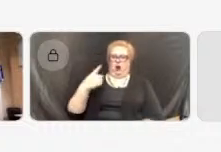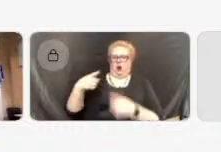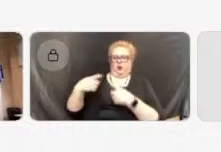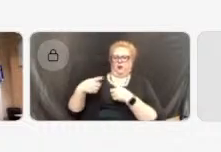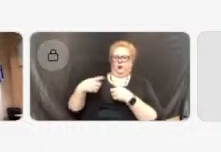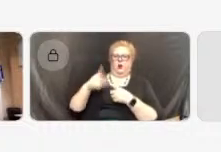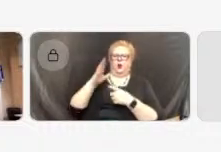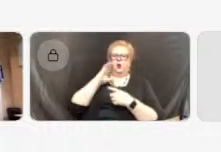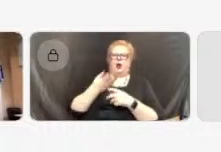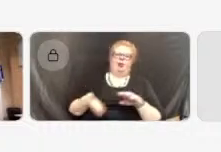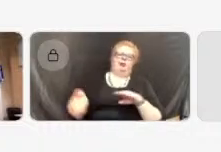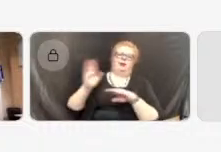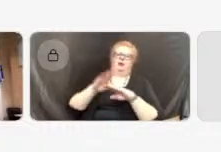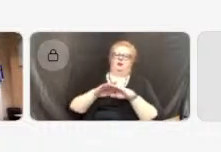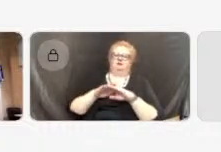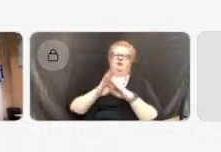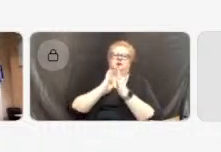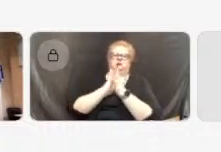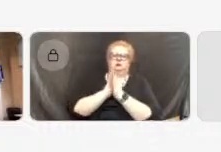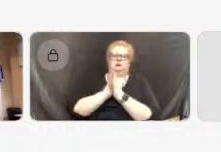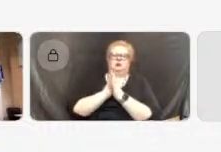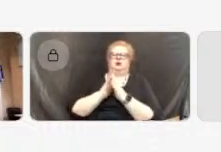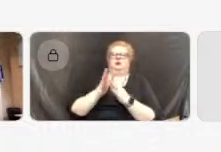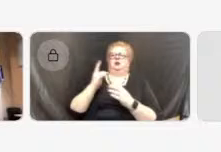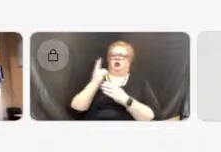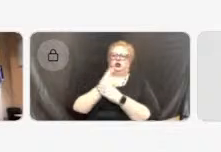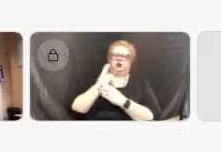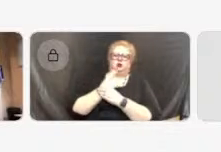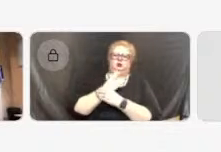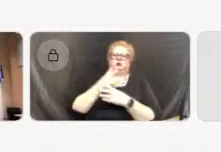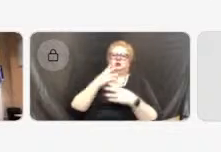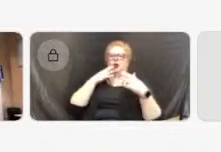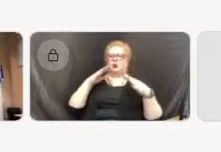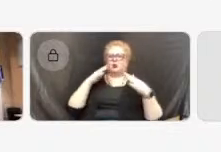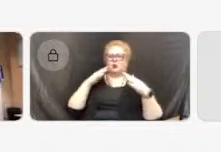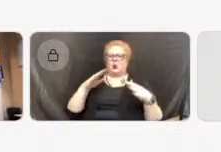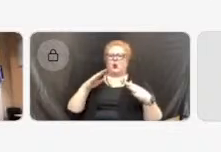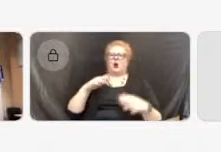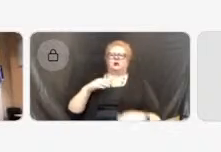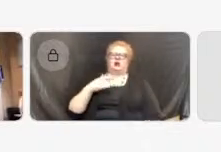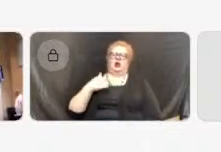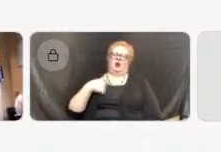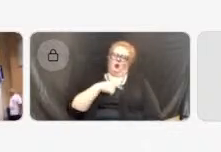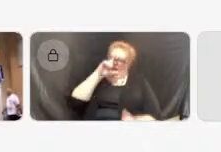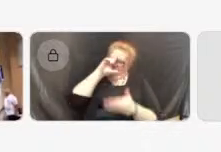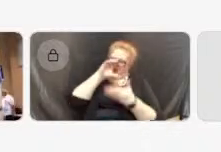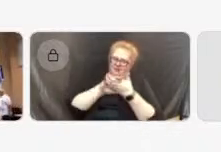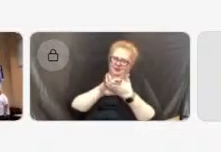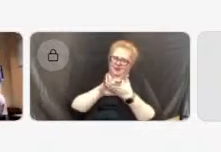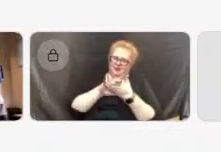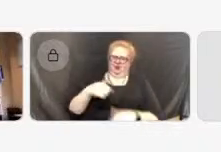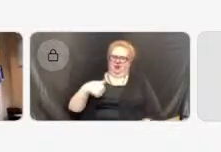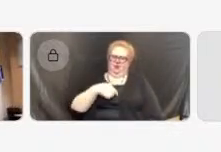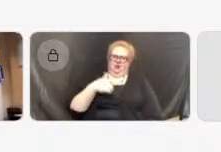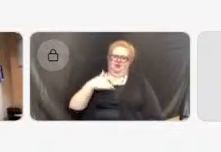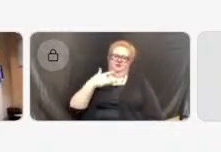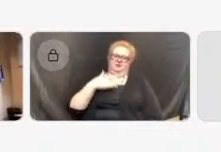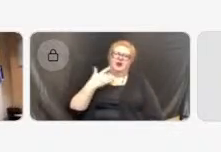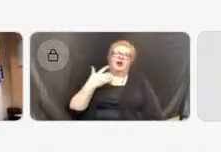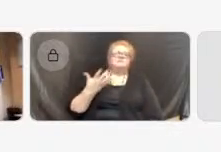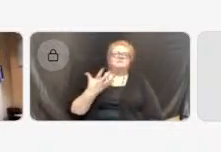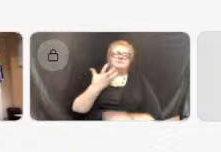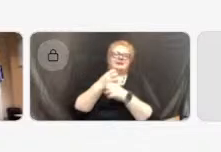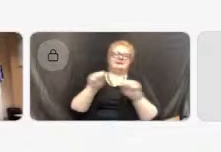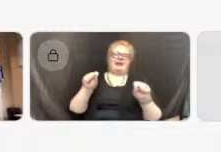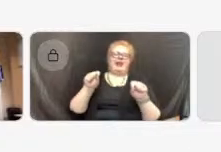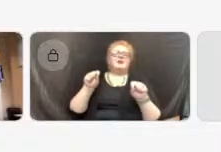increase congestion, it's going to increase noise, we believe. We certainly believe that there is a safety